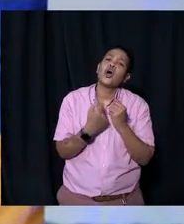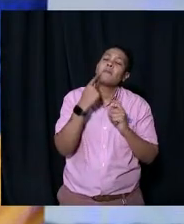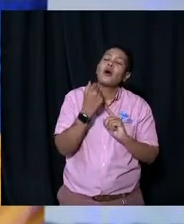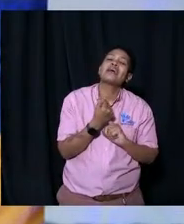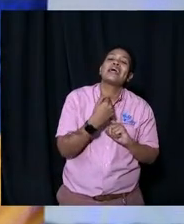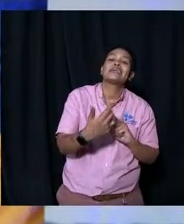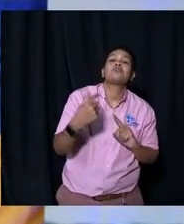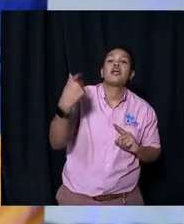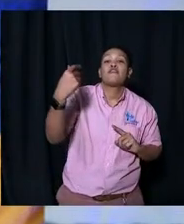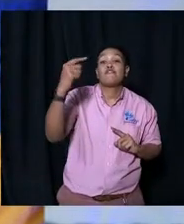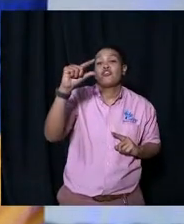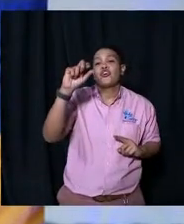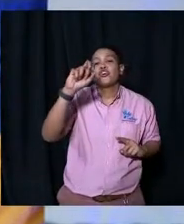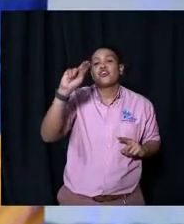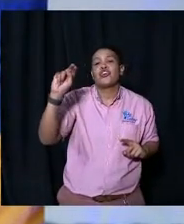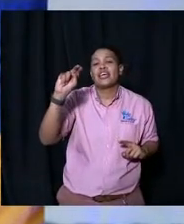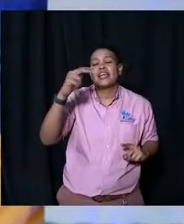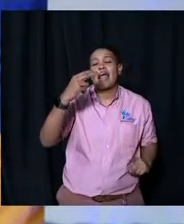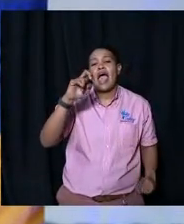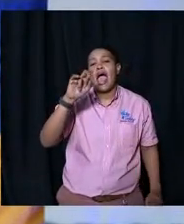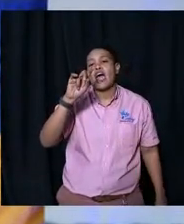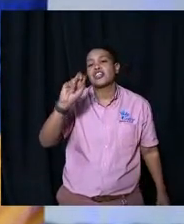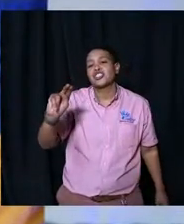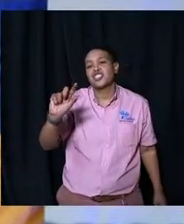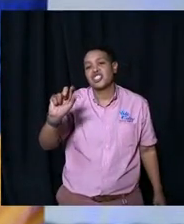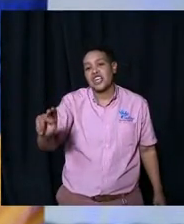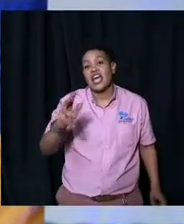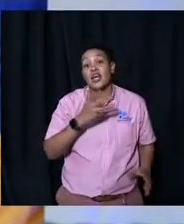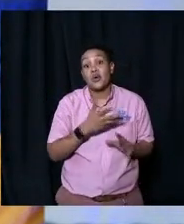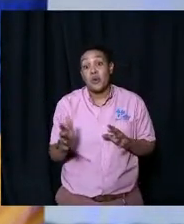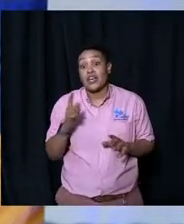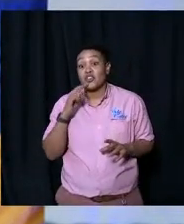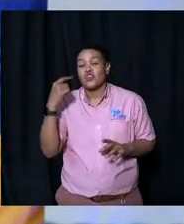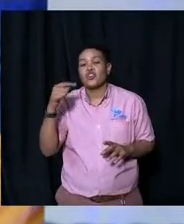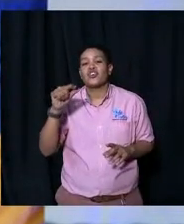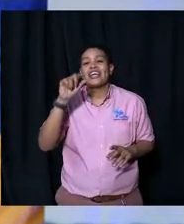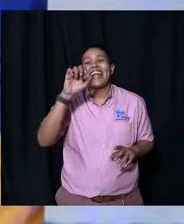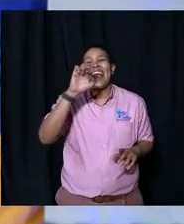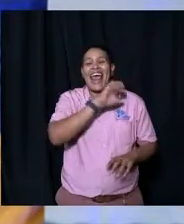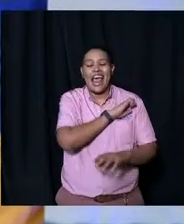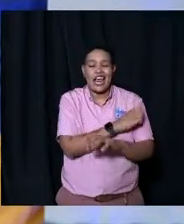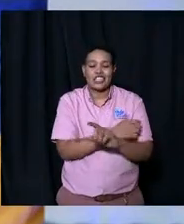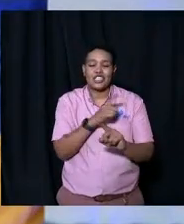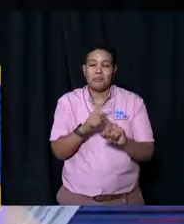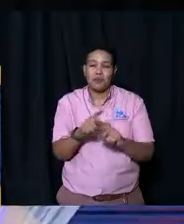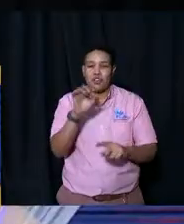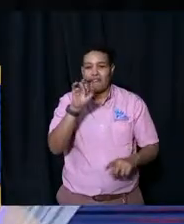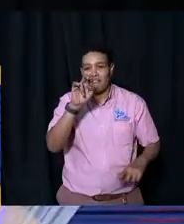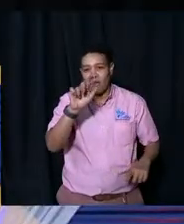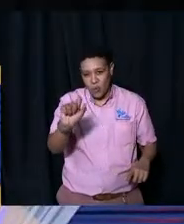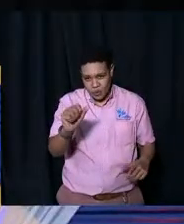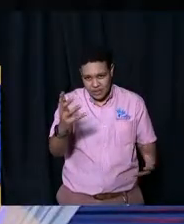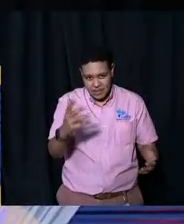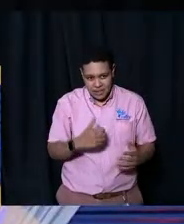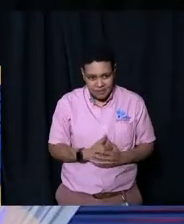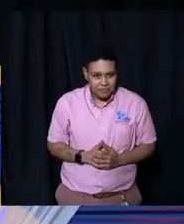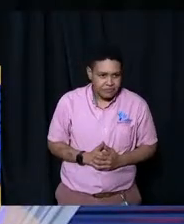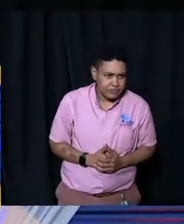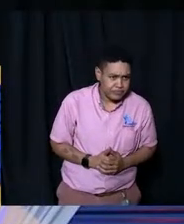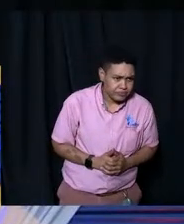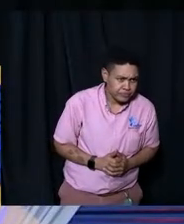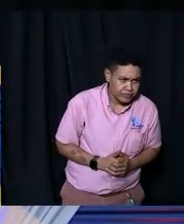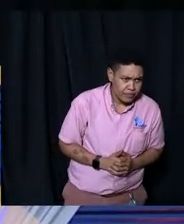green hydrogen waste conversion to green energy and fuels? So this is what I talked a little bit